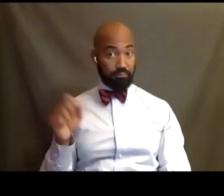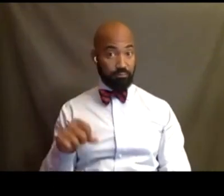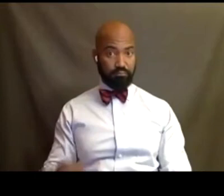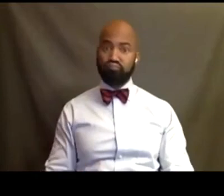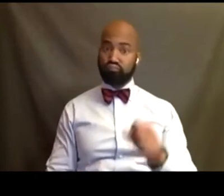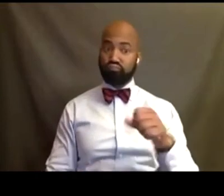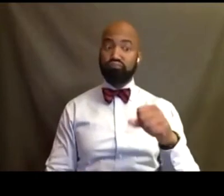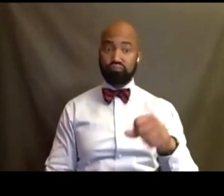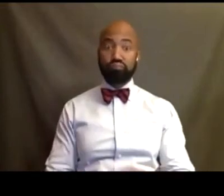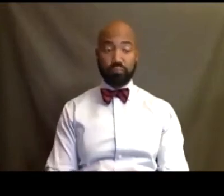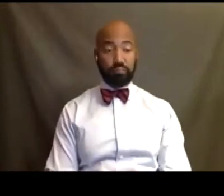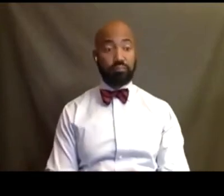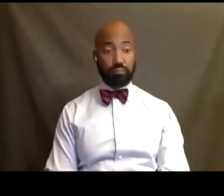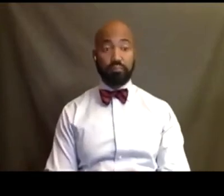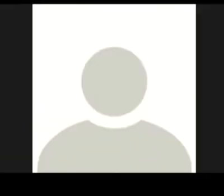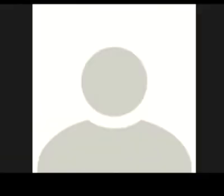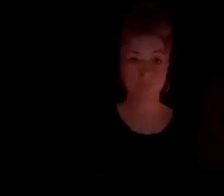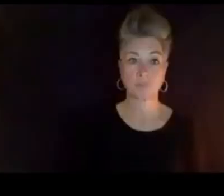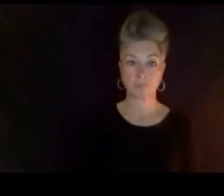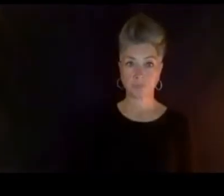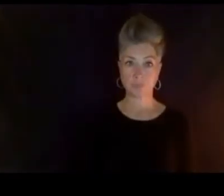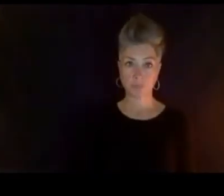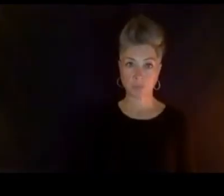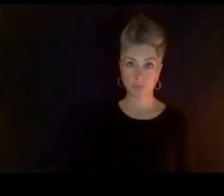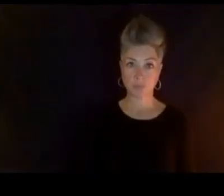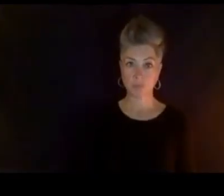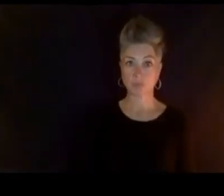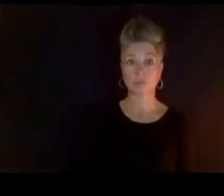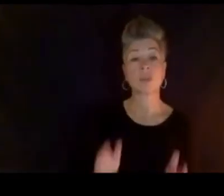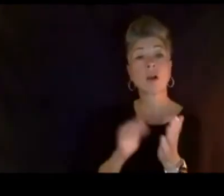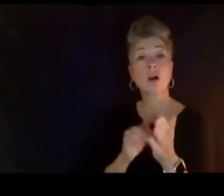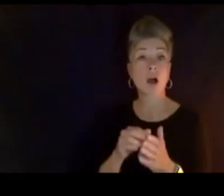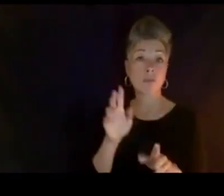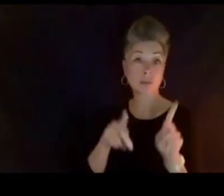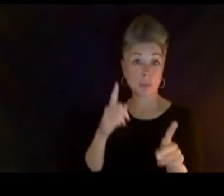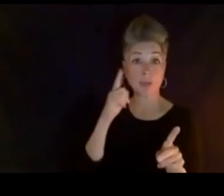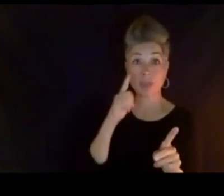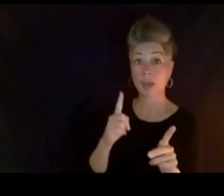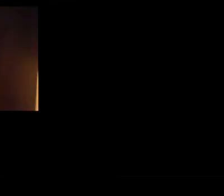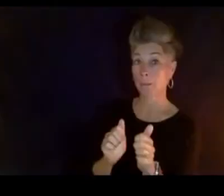mute. A lot of times people think passability is safety, and it's not.